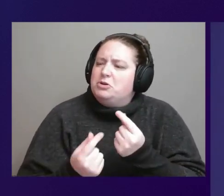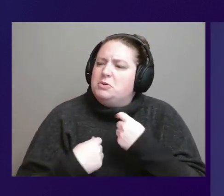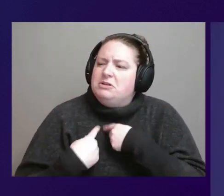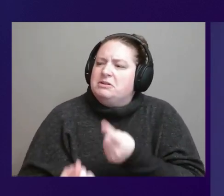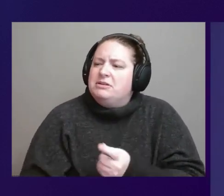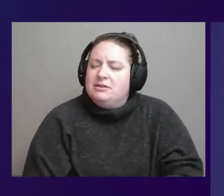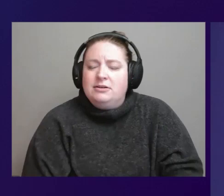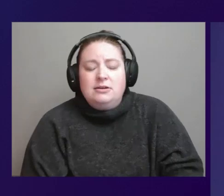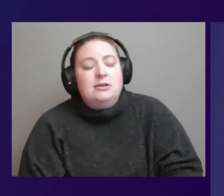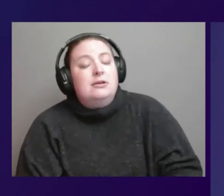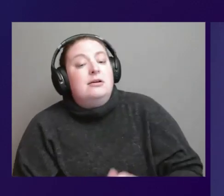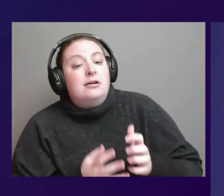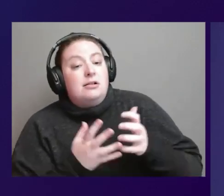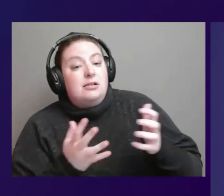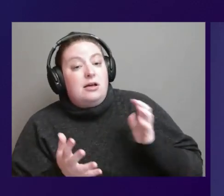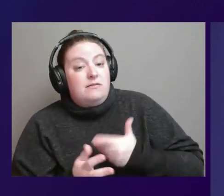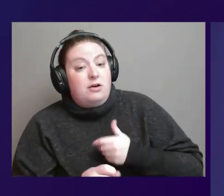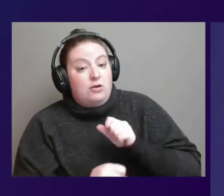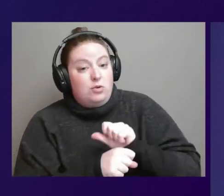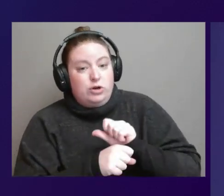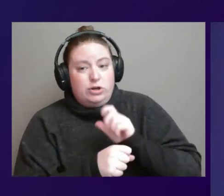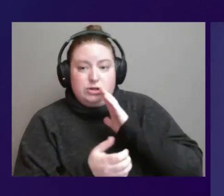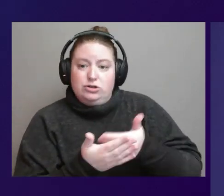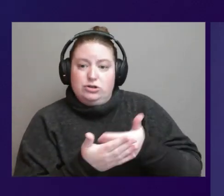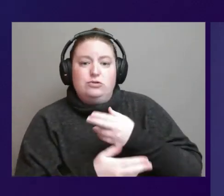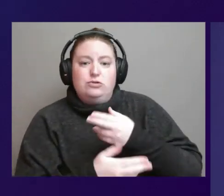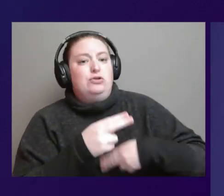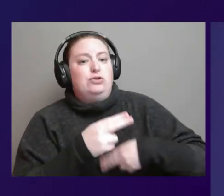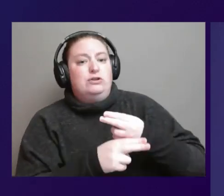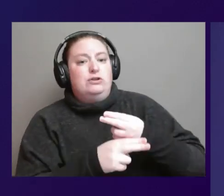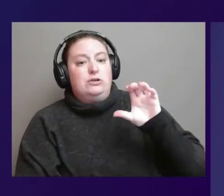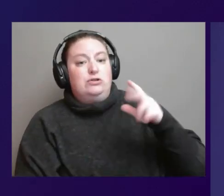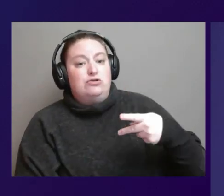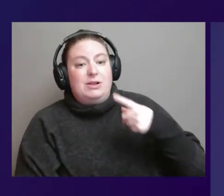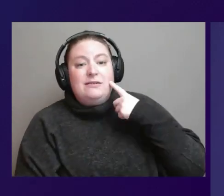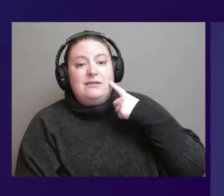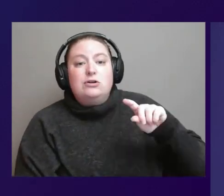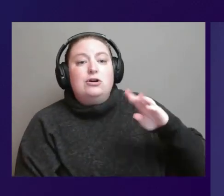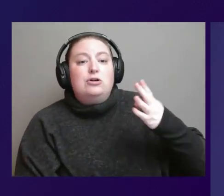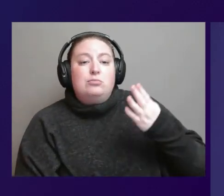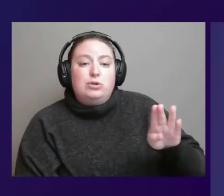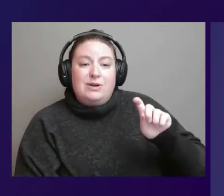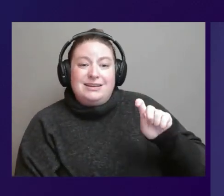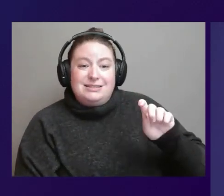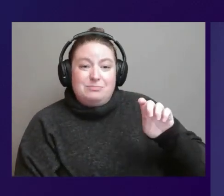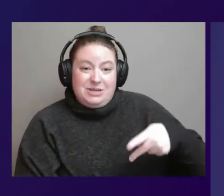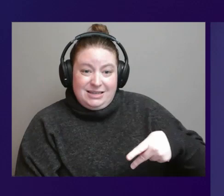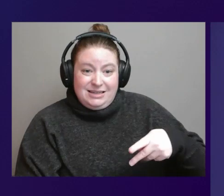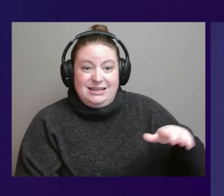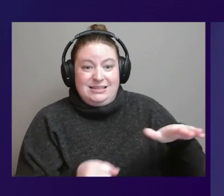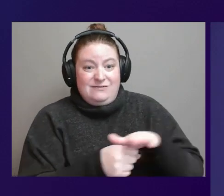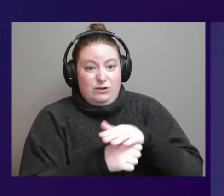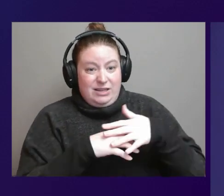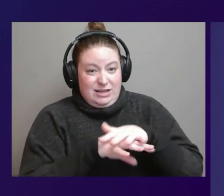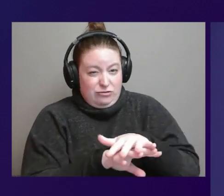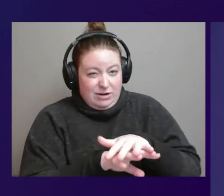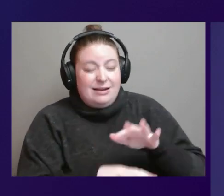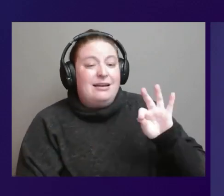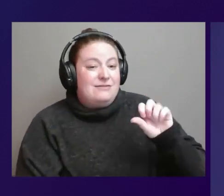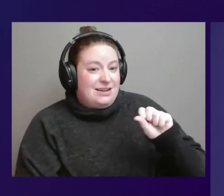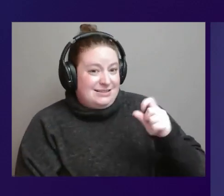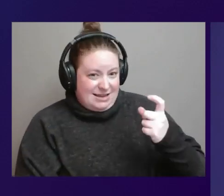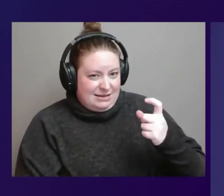making sure that our new sort of universal control plane around BlueXP is fully integrated. FSX is a big part of that. A lot of our